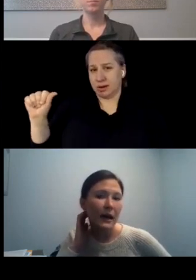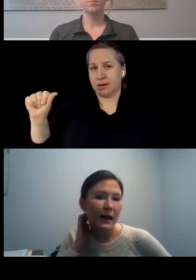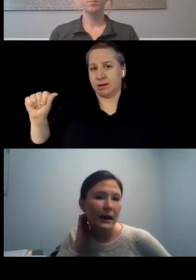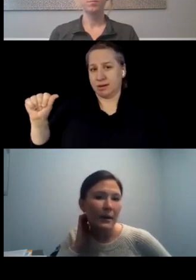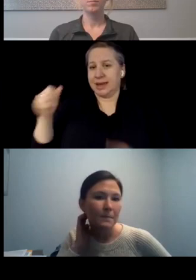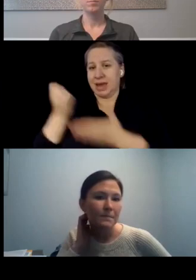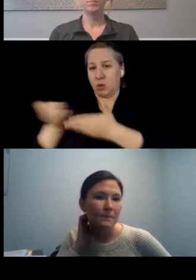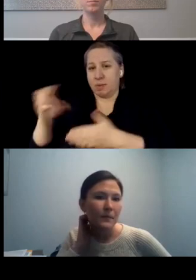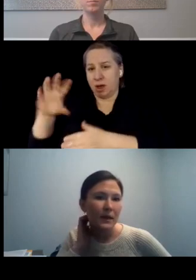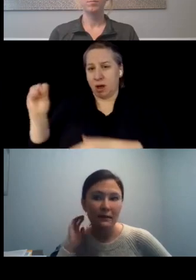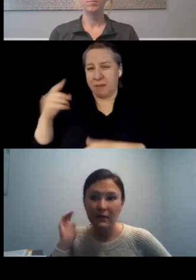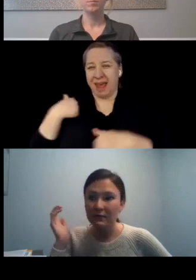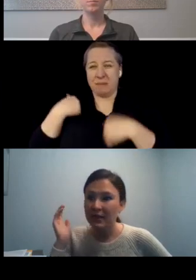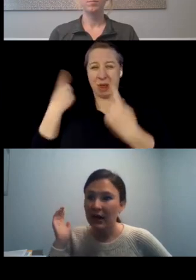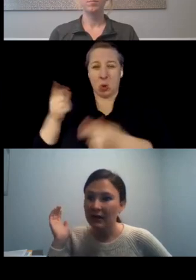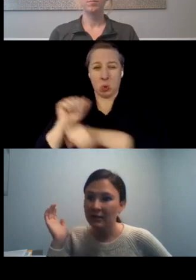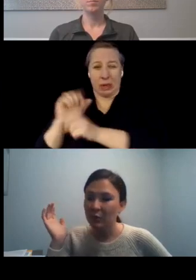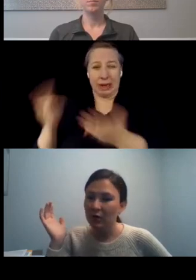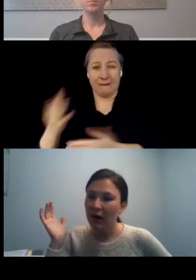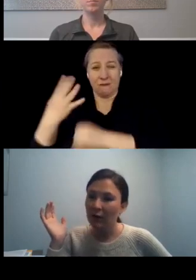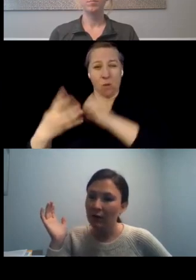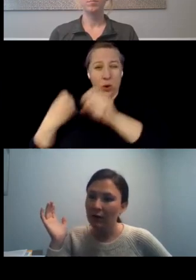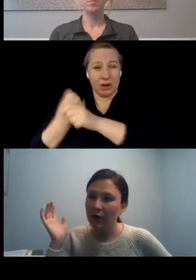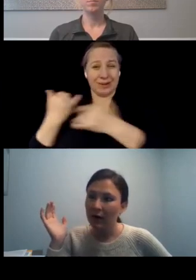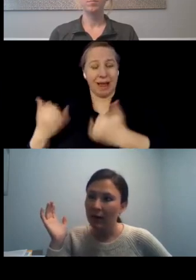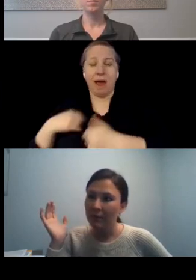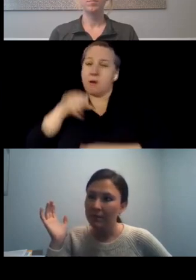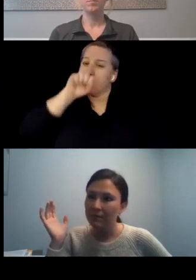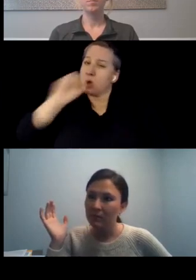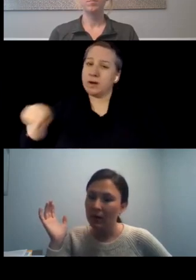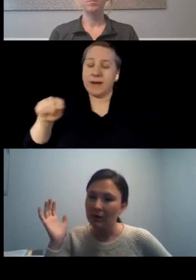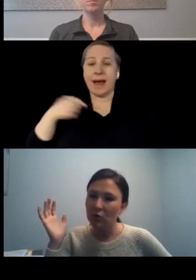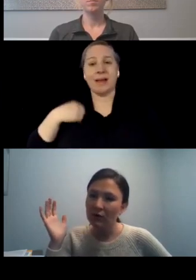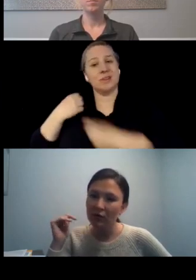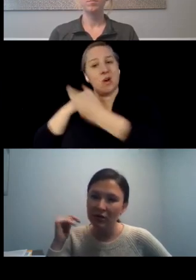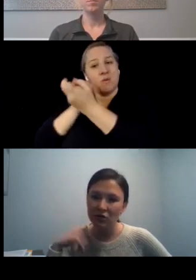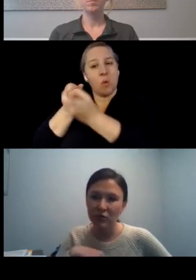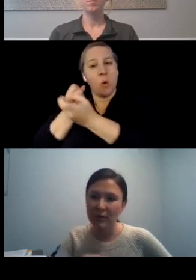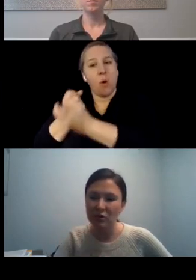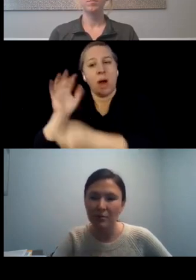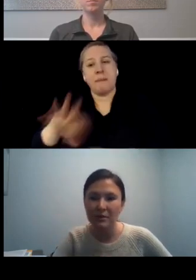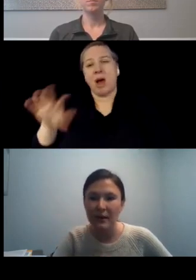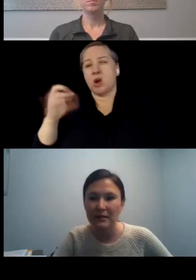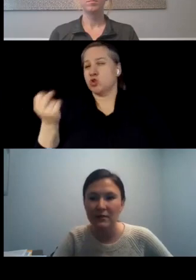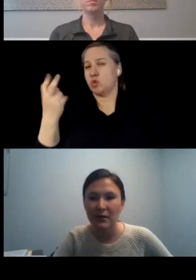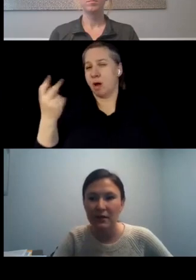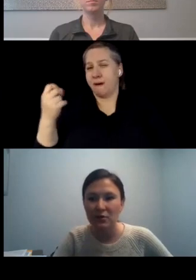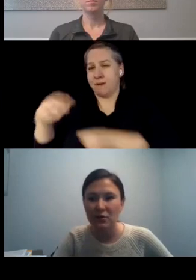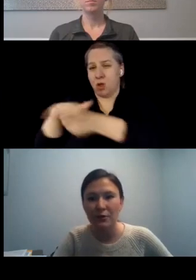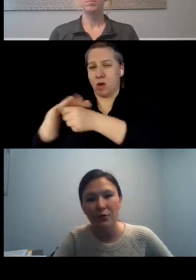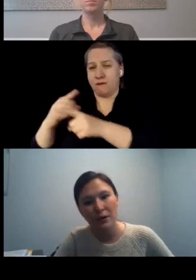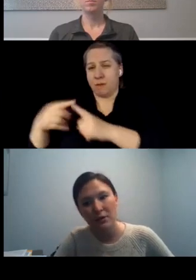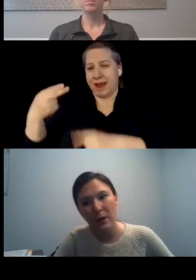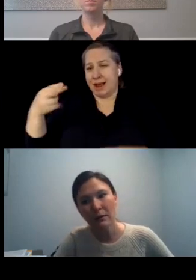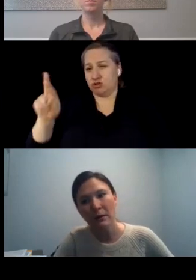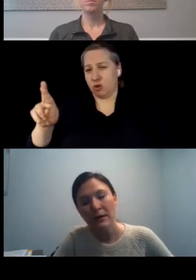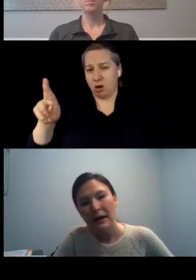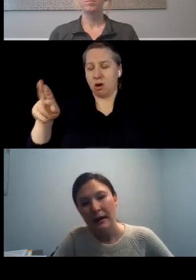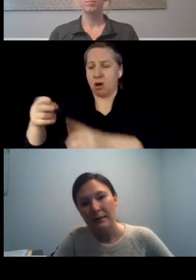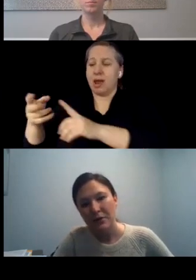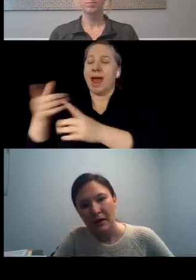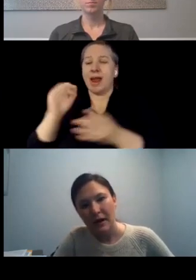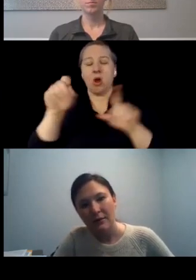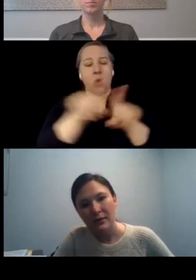now, and I've loved it. I support our about 12 locations from an HR perspective, and then do recruiting as